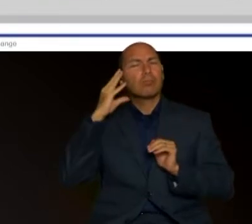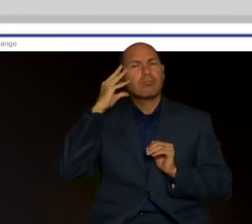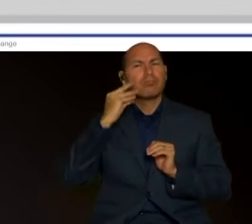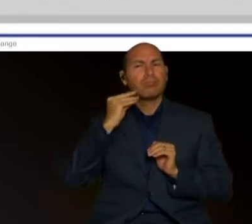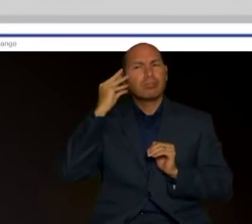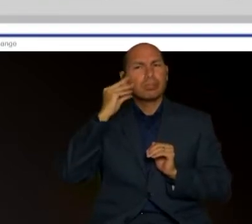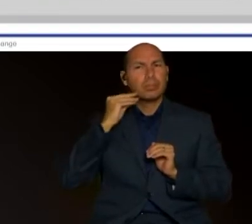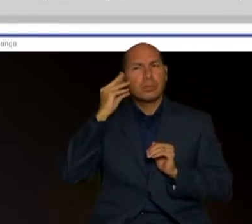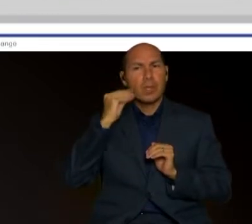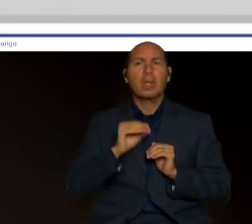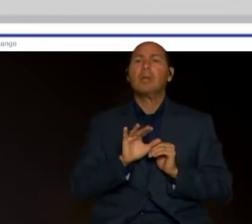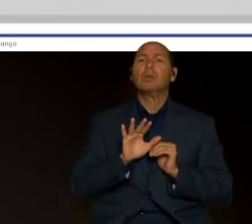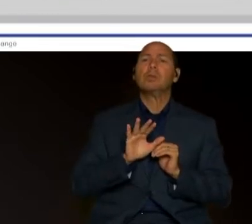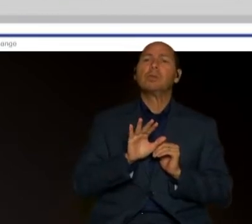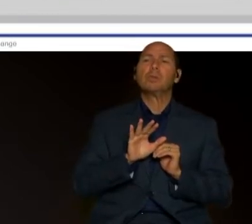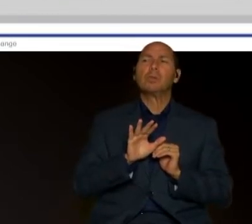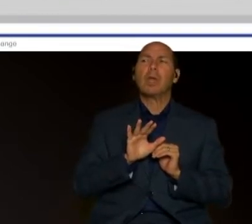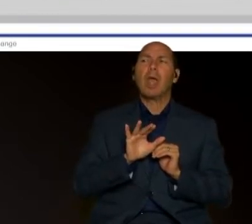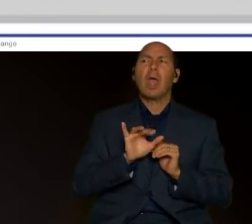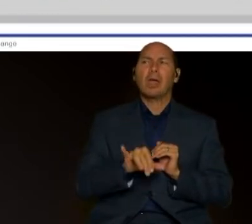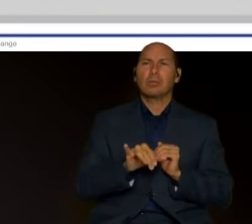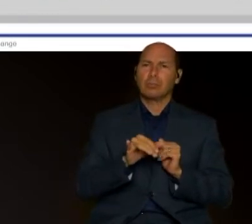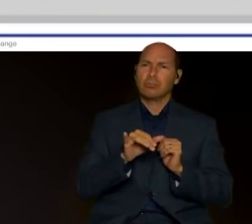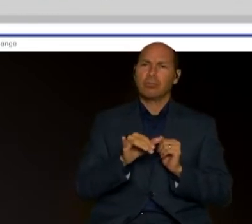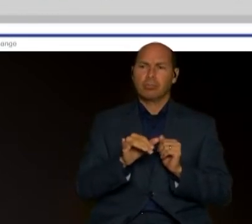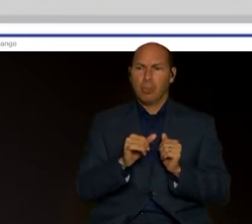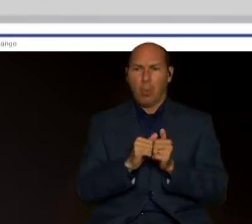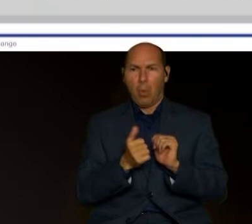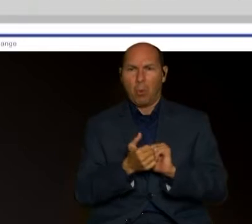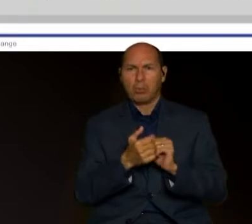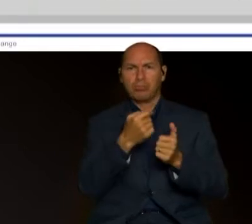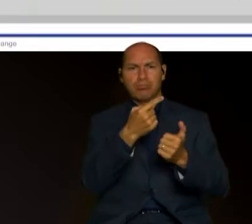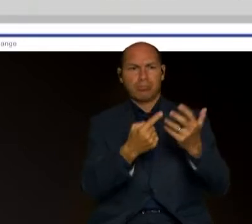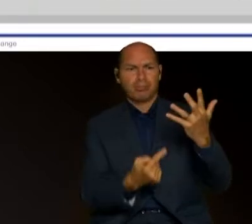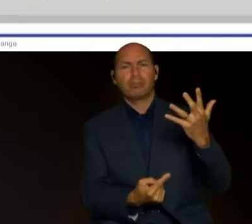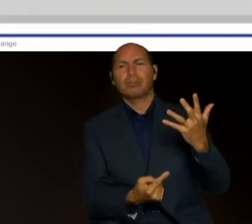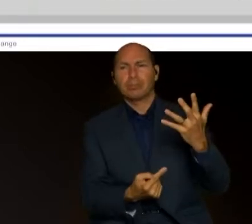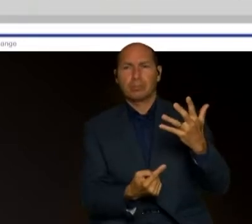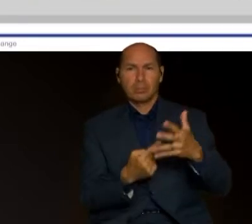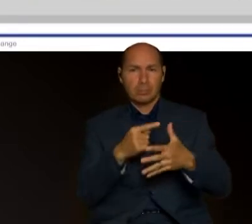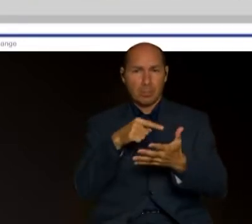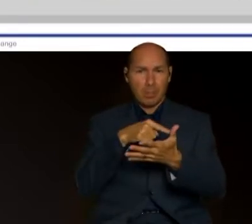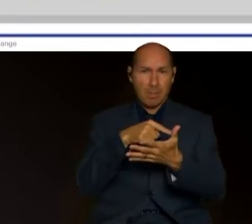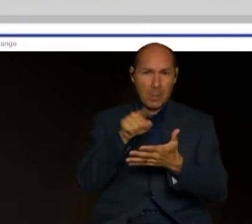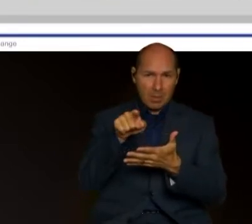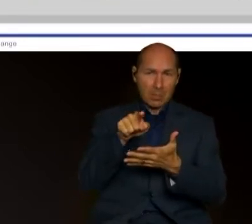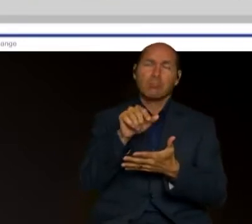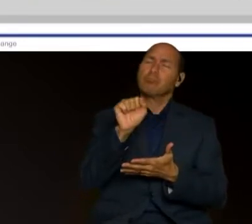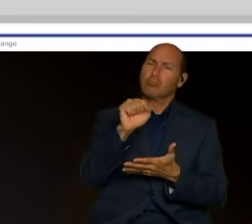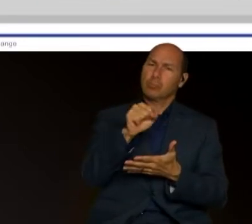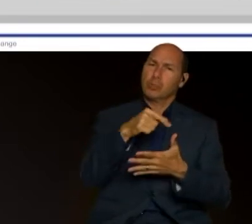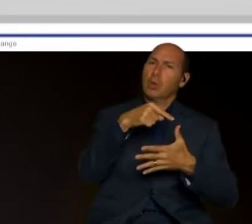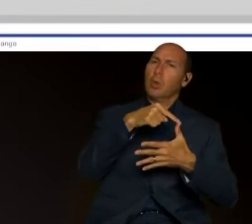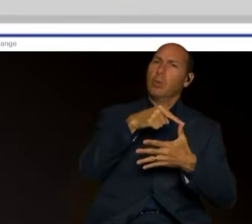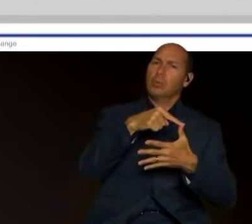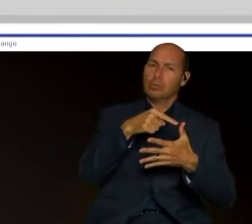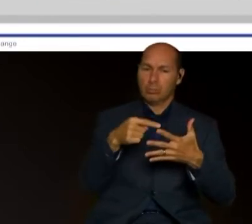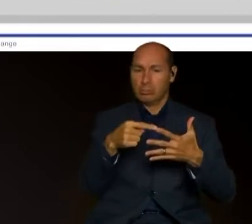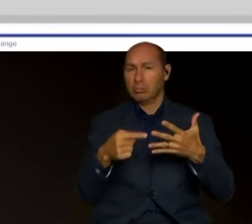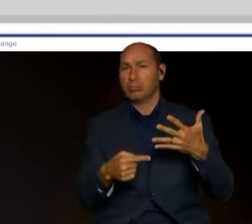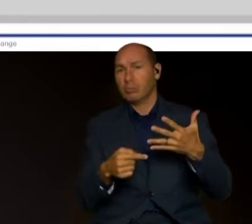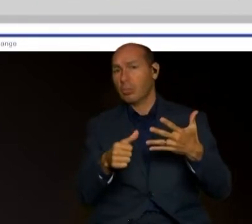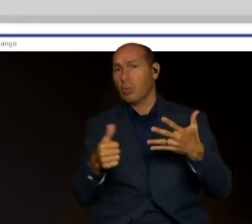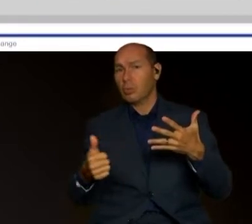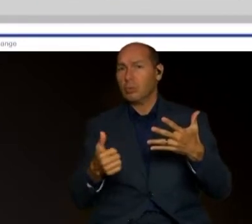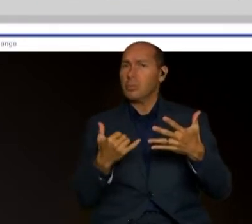of public servants. And their experience has to do with many factors, not only the salaries that they receive. So what we